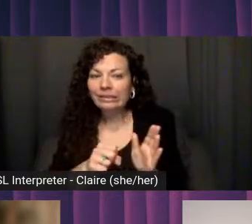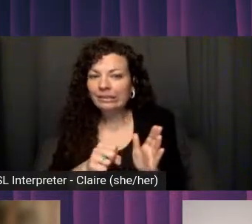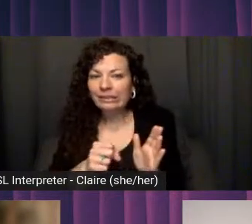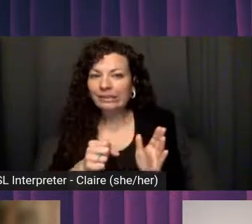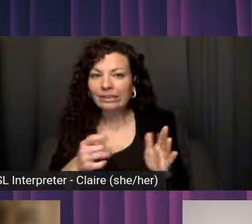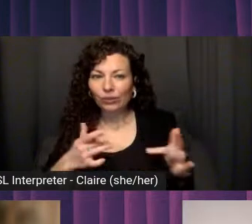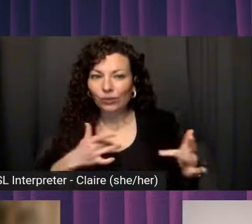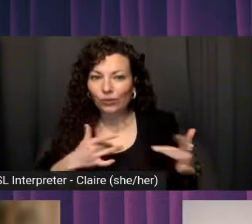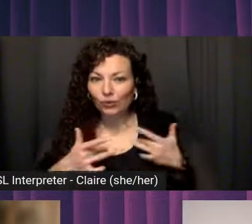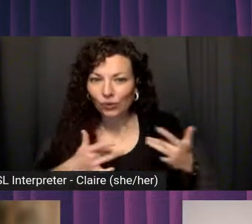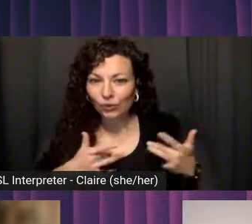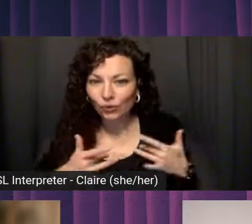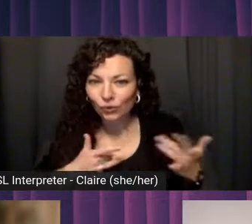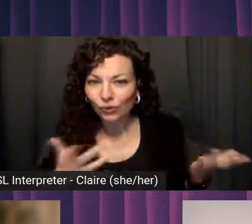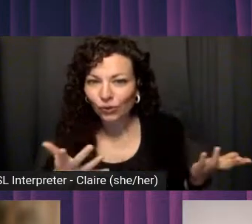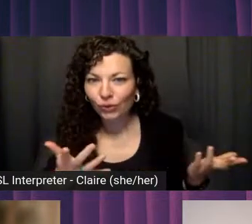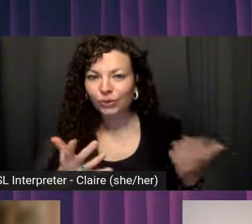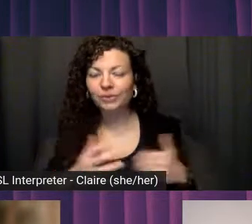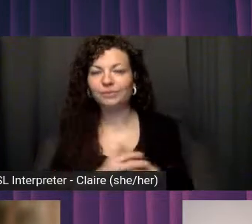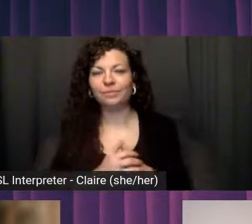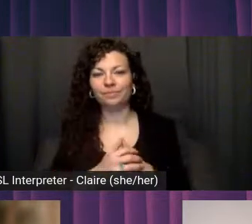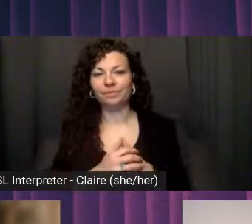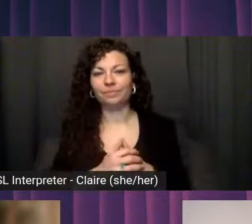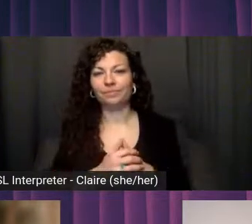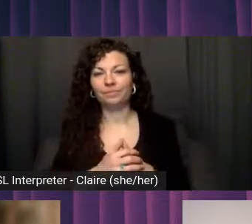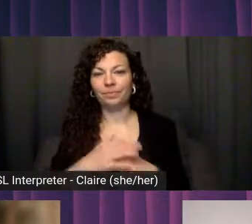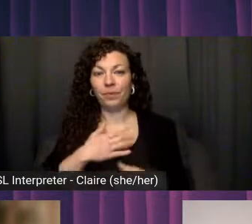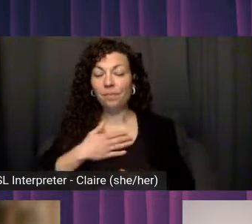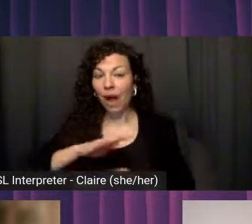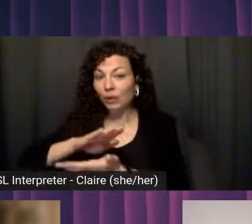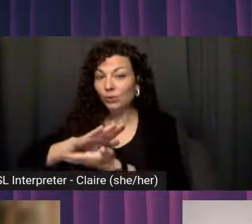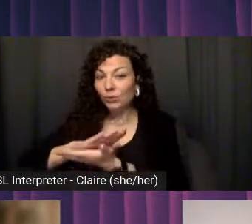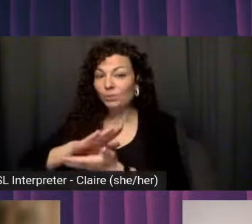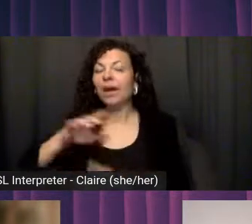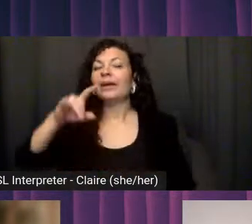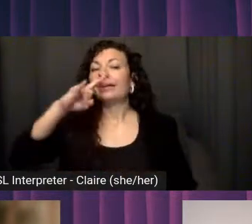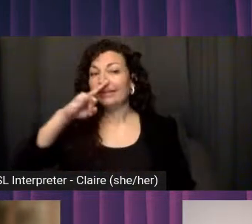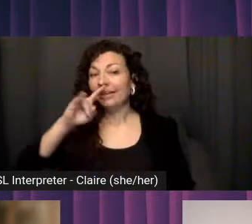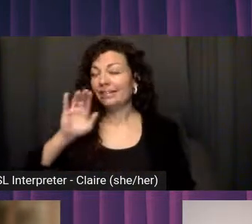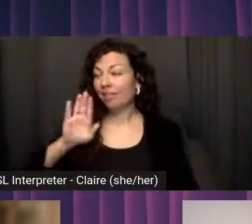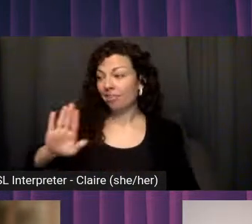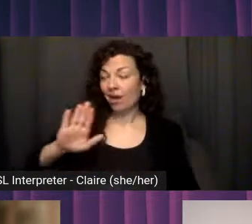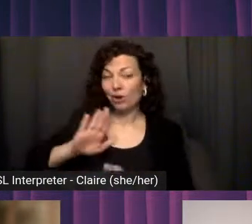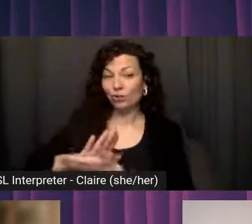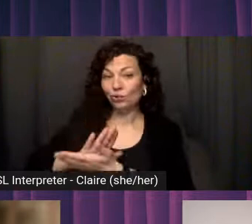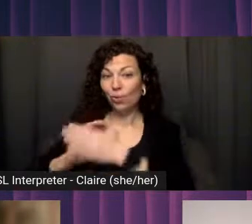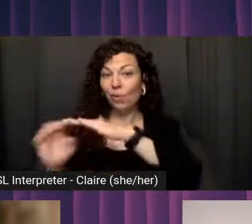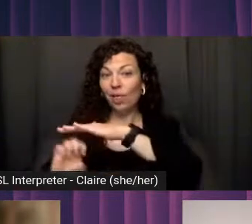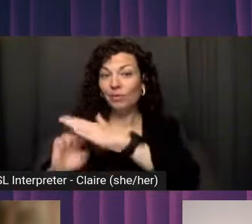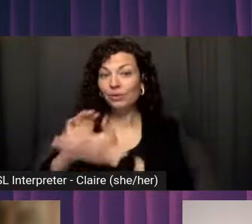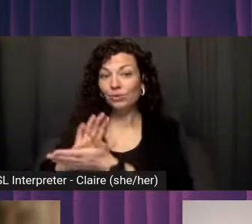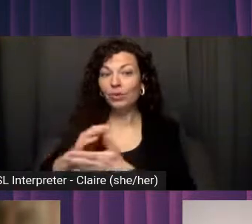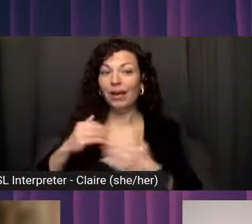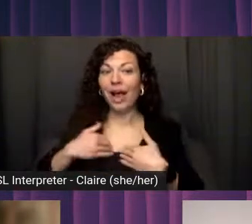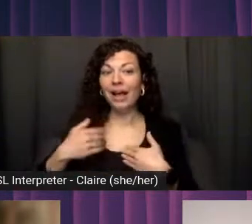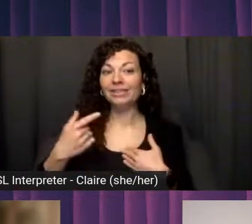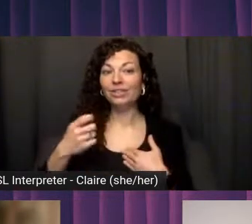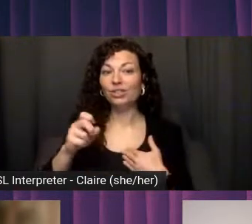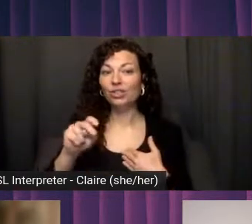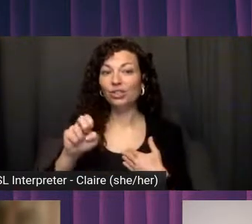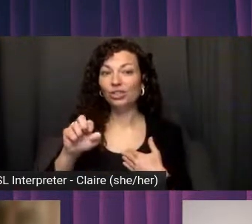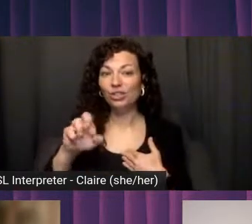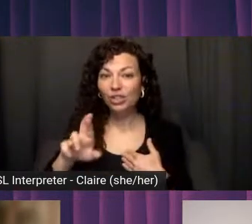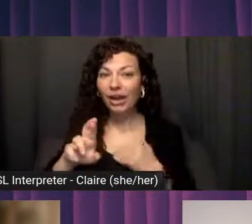my kid's school has a gender exploration club in their elementary school, right? It's amazing. Right. But we're deeply in a